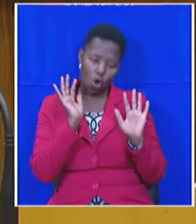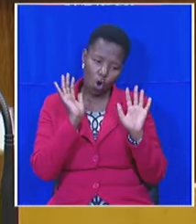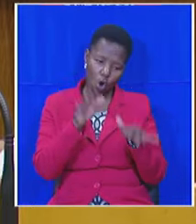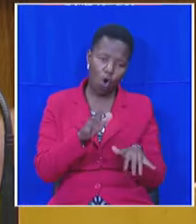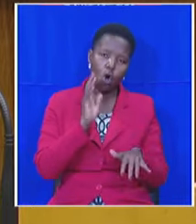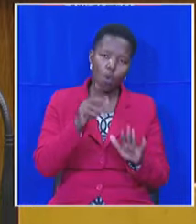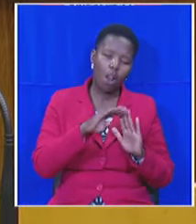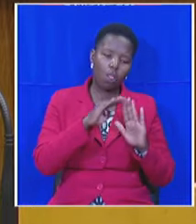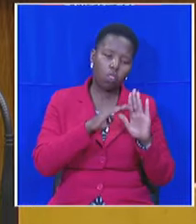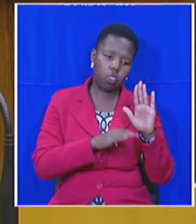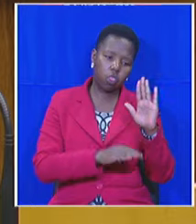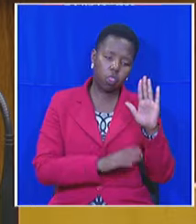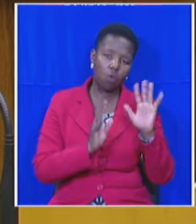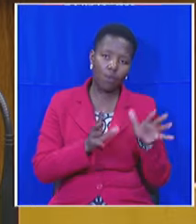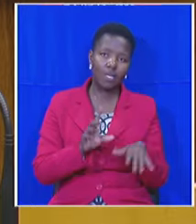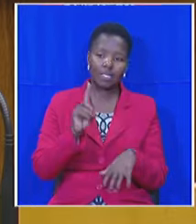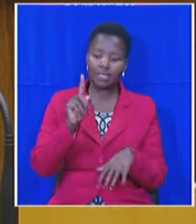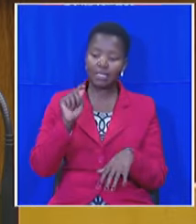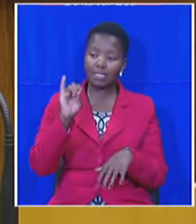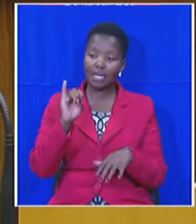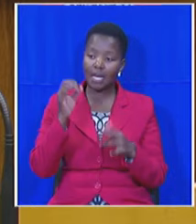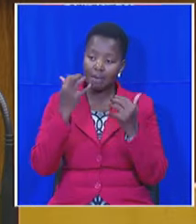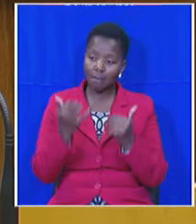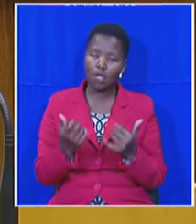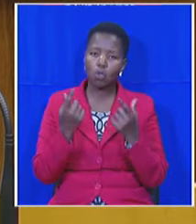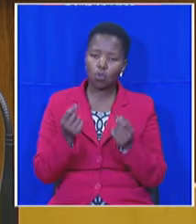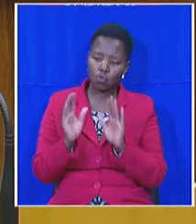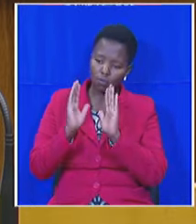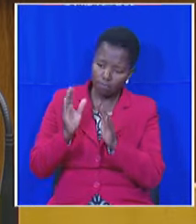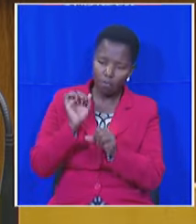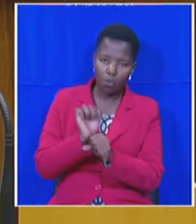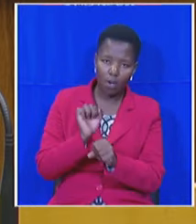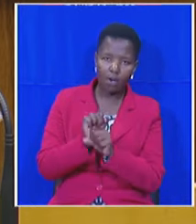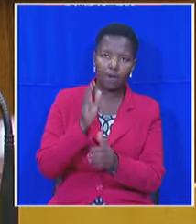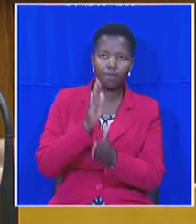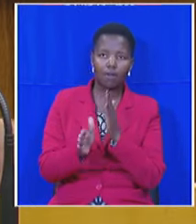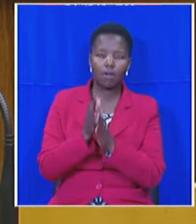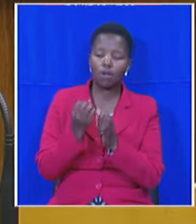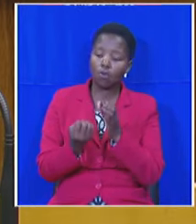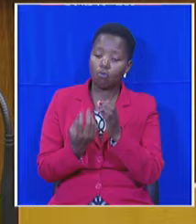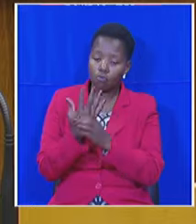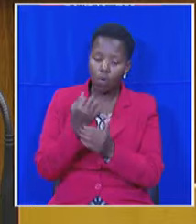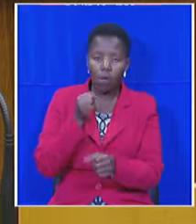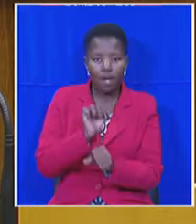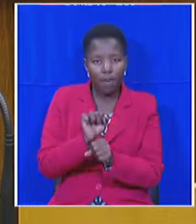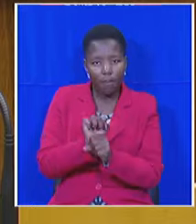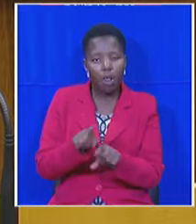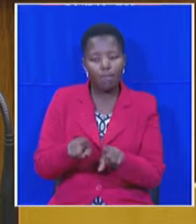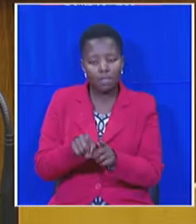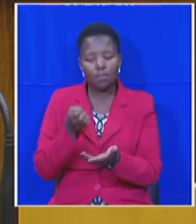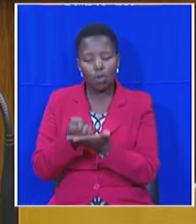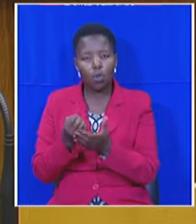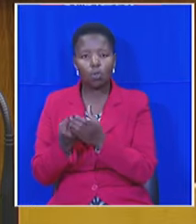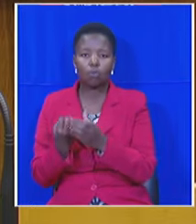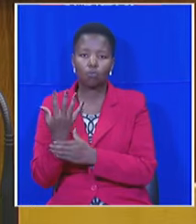drop, etc., DTI's budget will do what it's expected to do, grow employment and the economy. But just